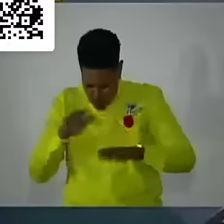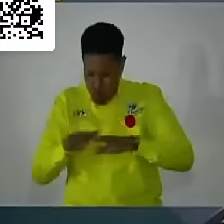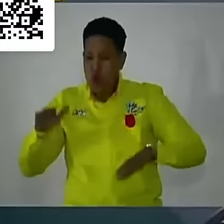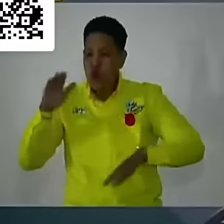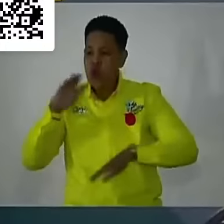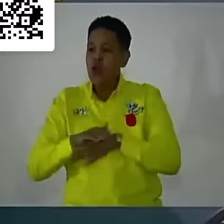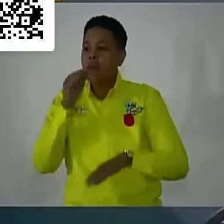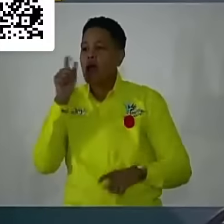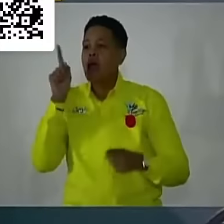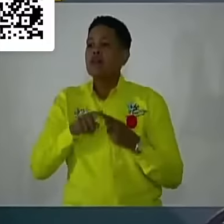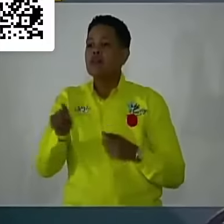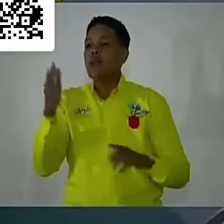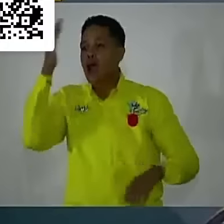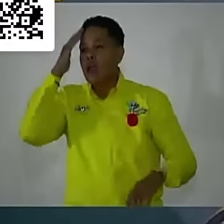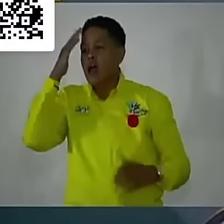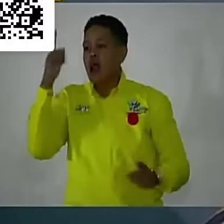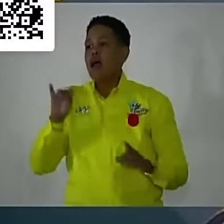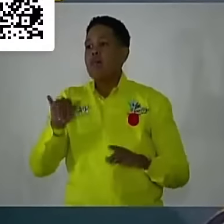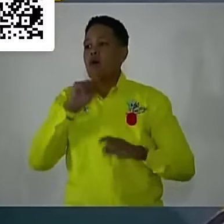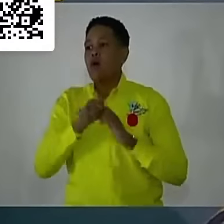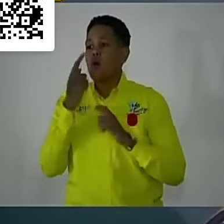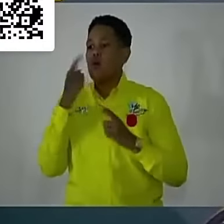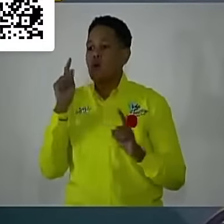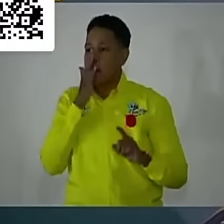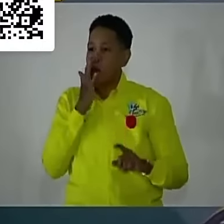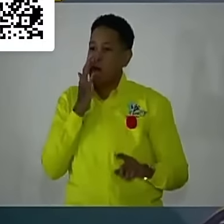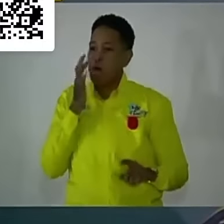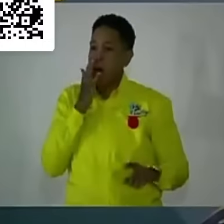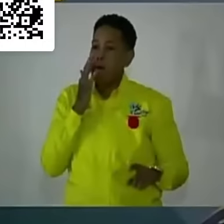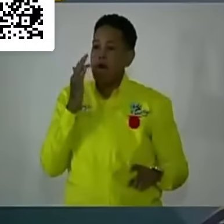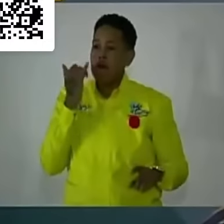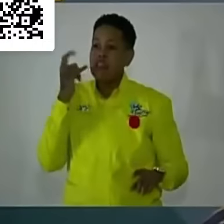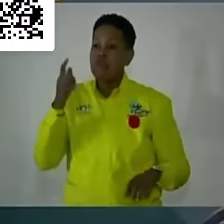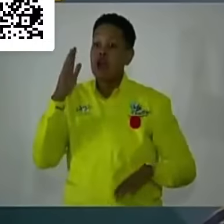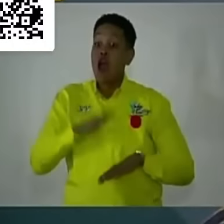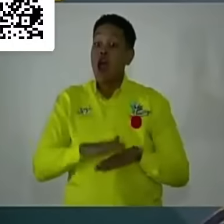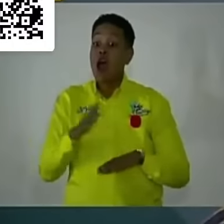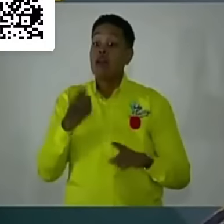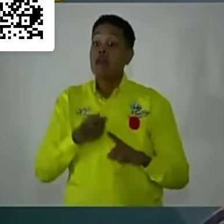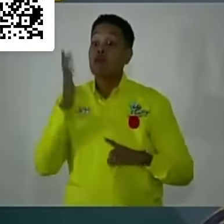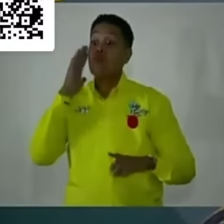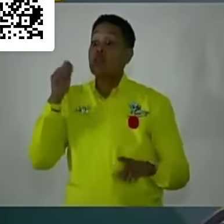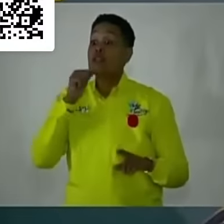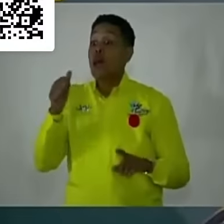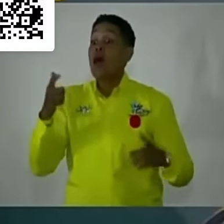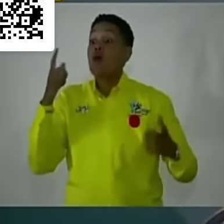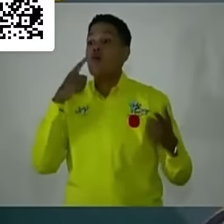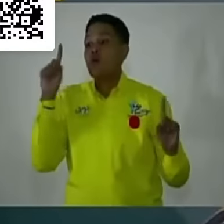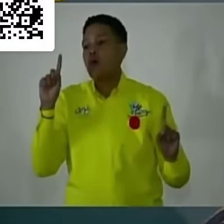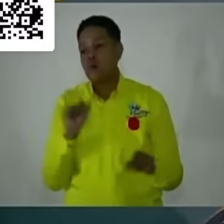on your mic until you're acknowledged. That's how it works. If you turn them on, it is not going to work. So